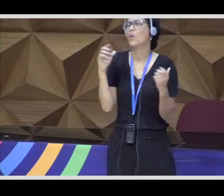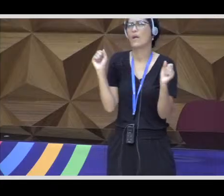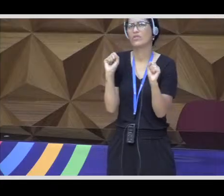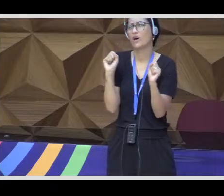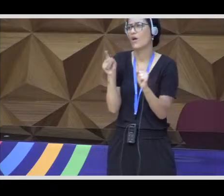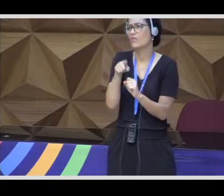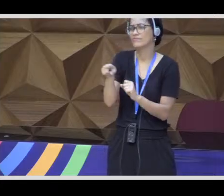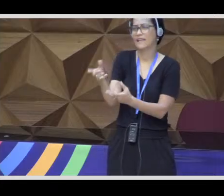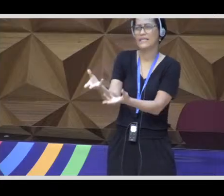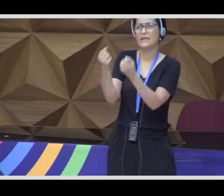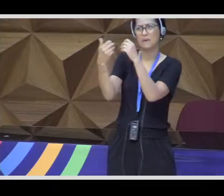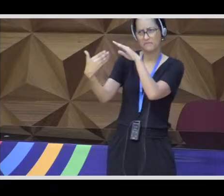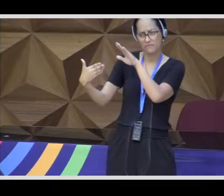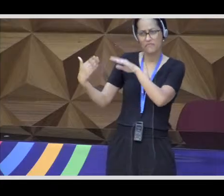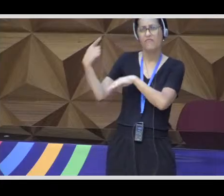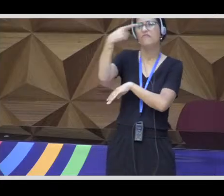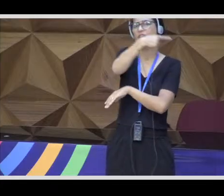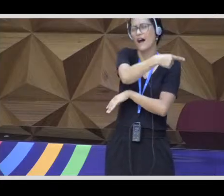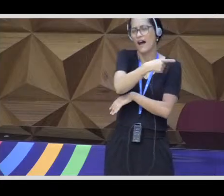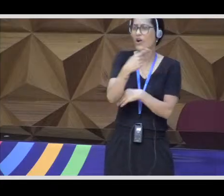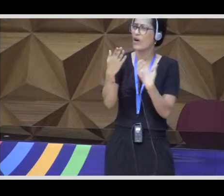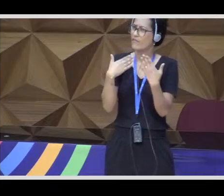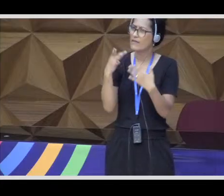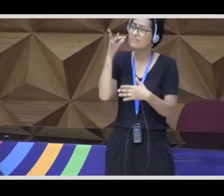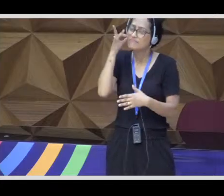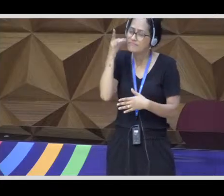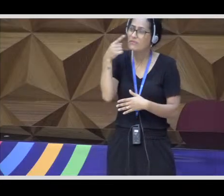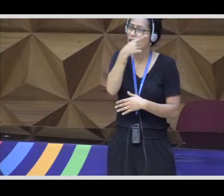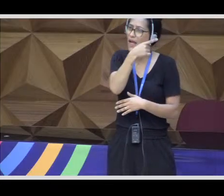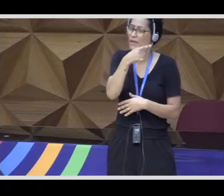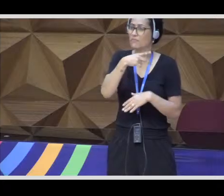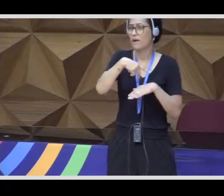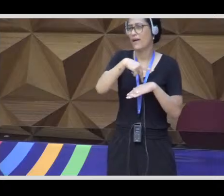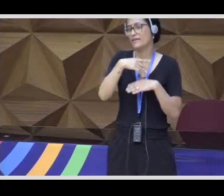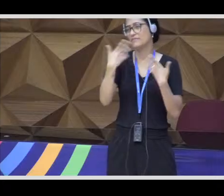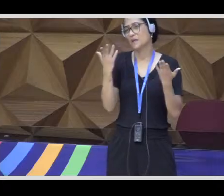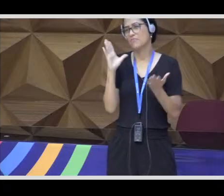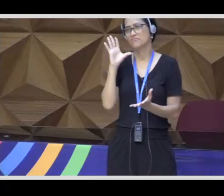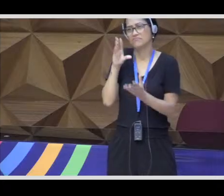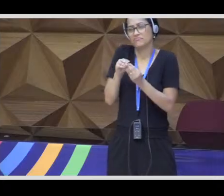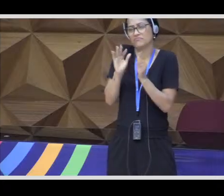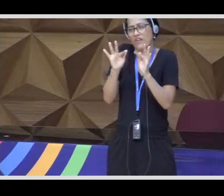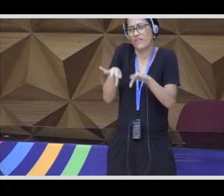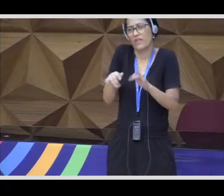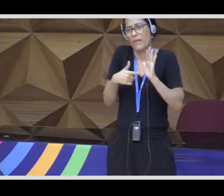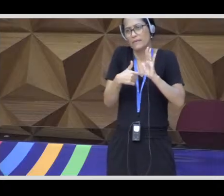me. But with that, then I'll finish.